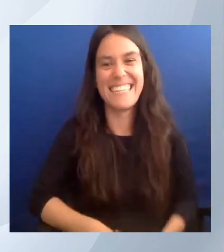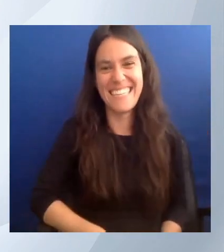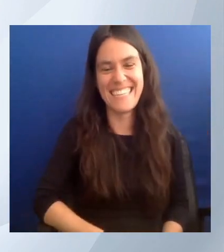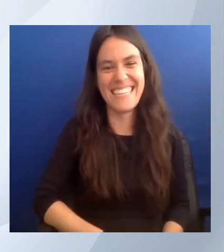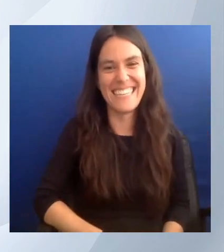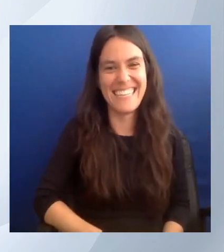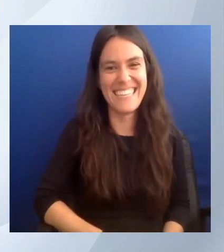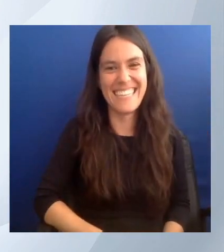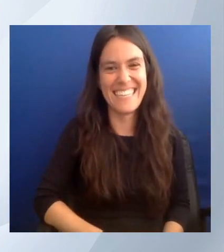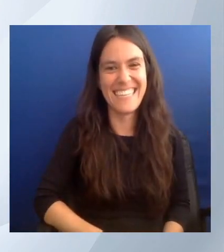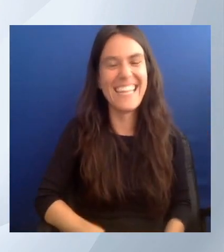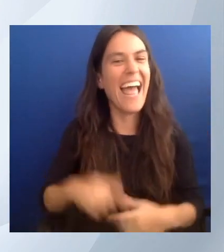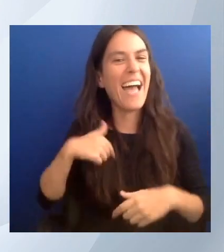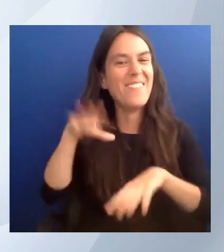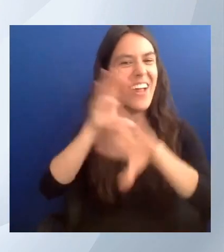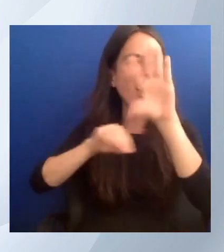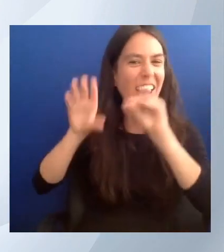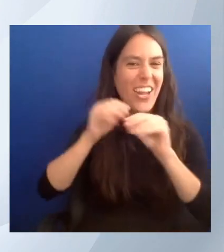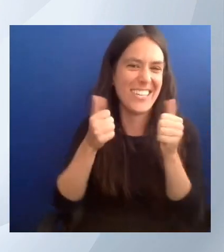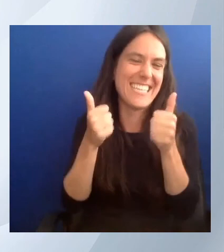Okay, and what? Badger.